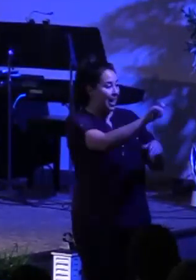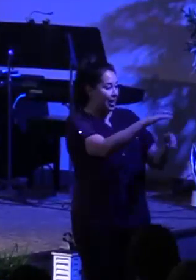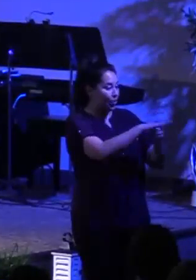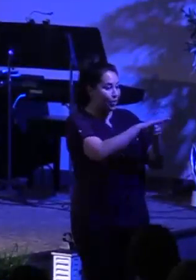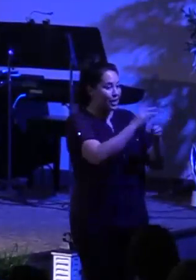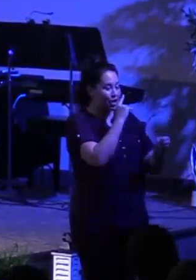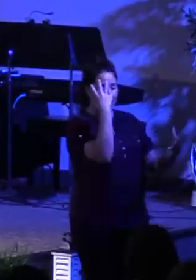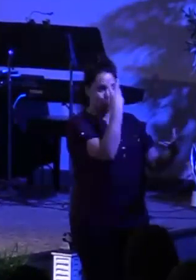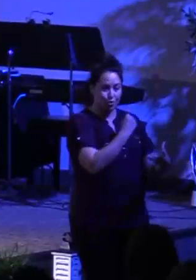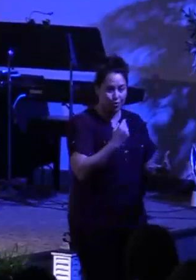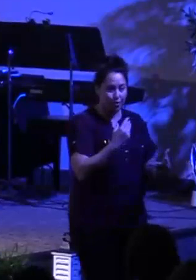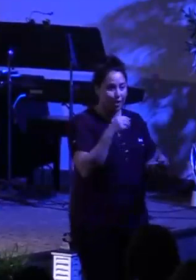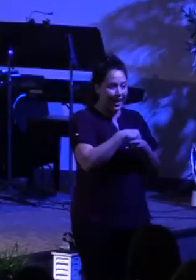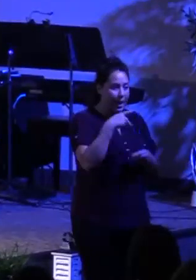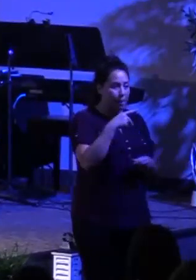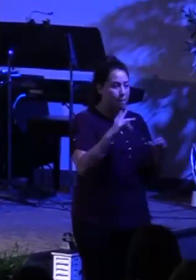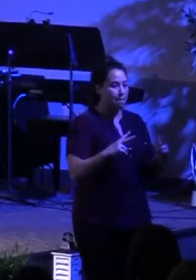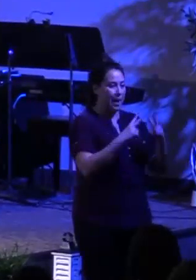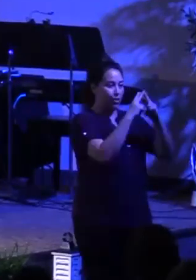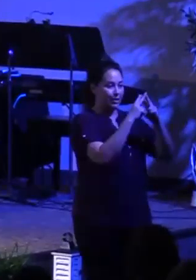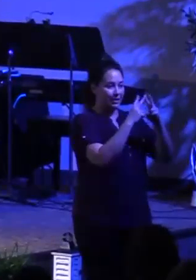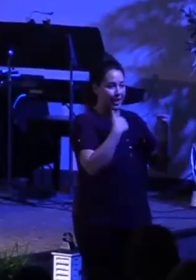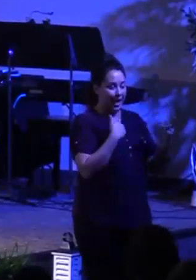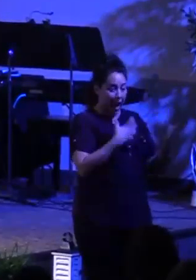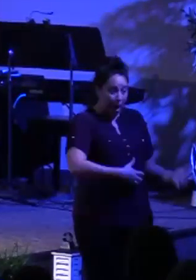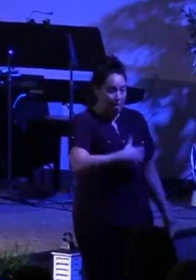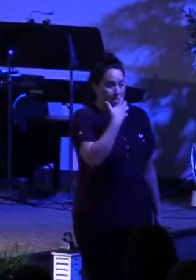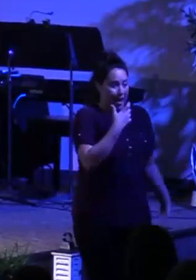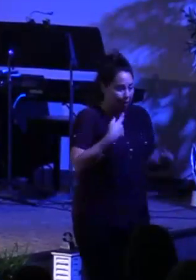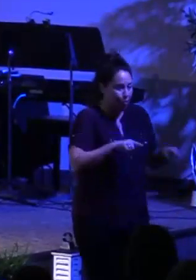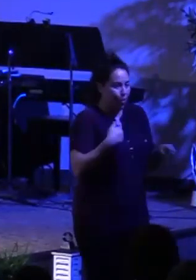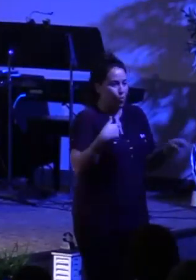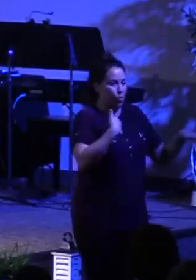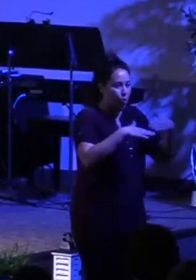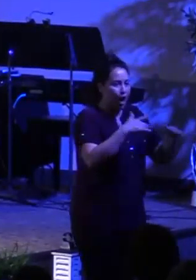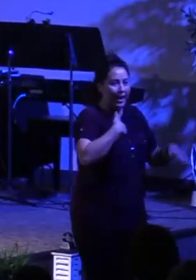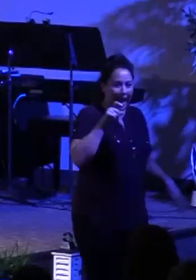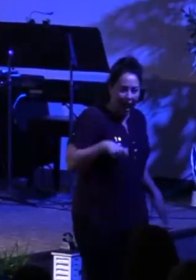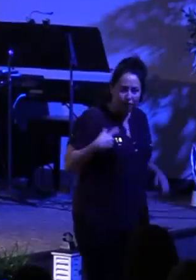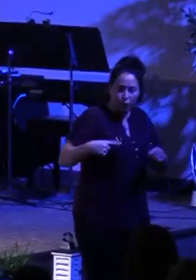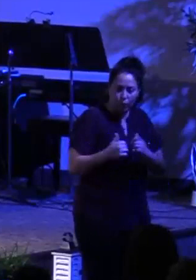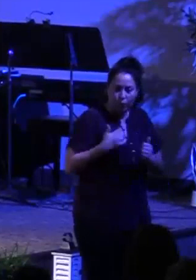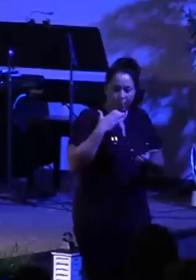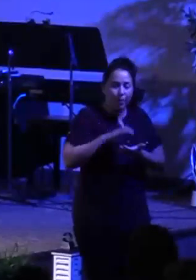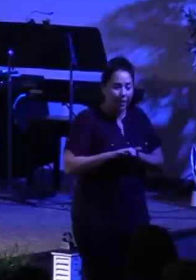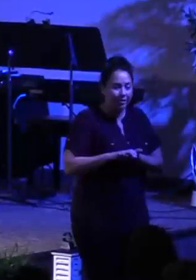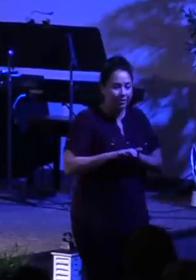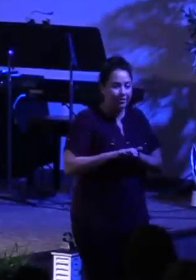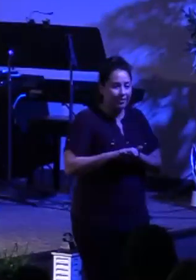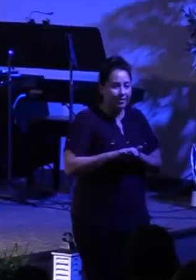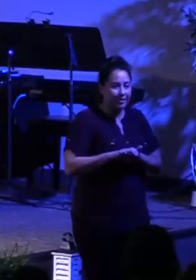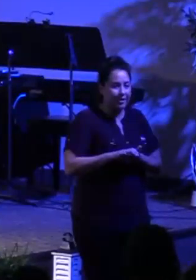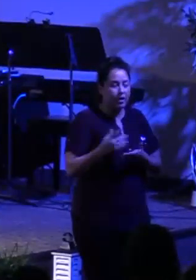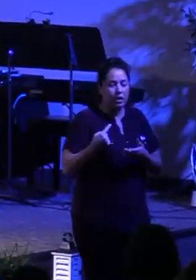Paris. Like, I'm mad that we're walking down the Champs-Élysées in Paris and I have to argue with my wife. And